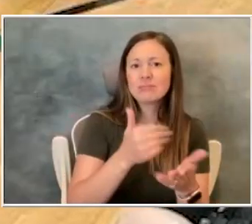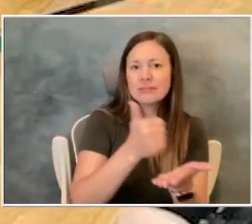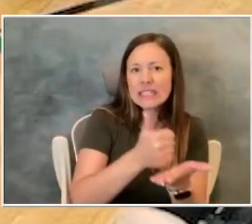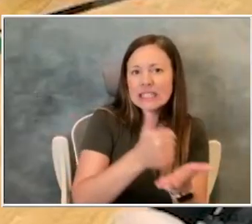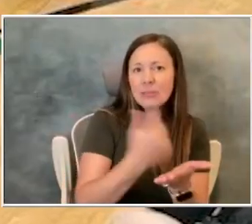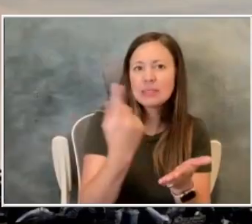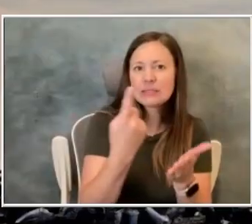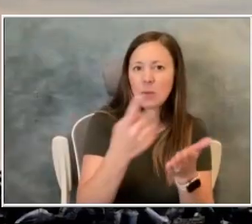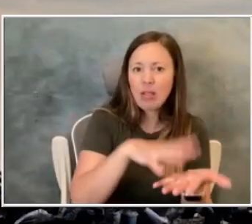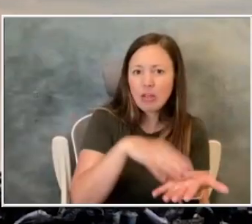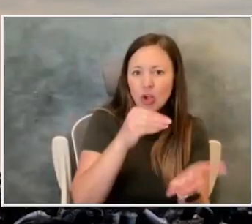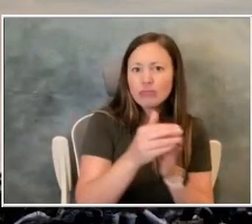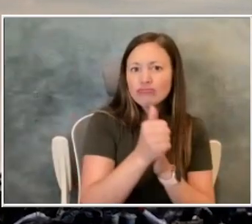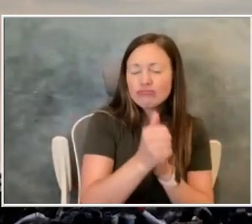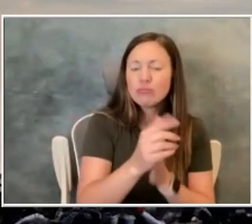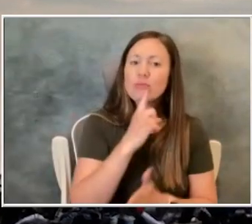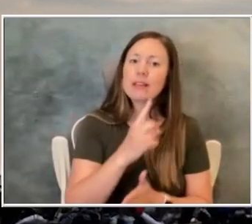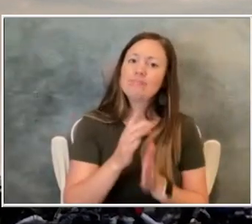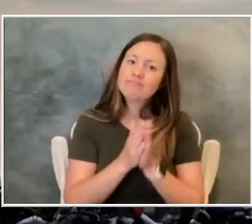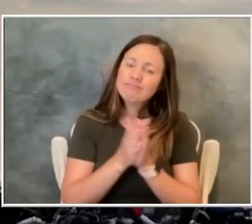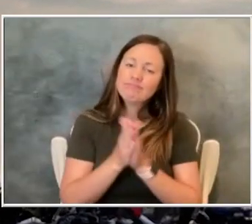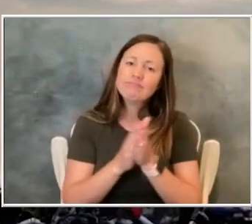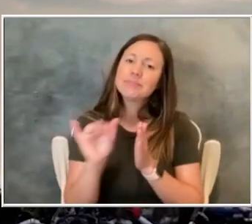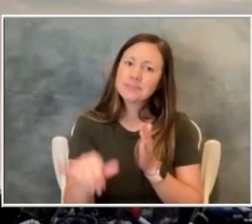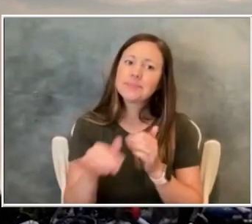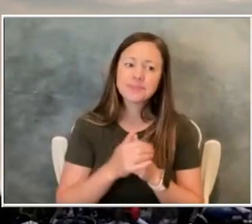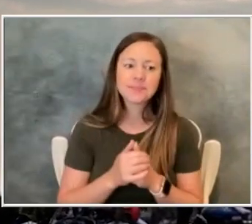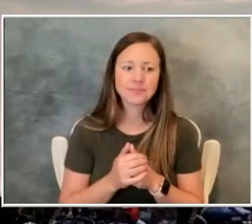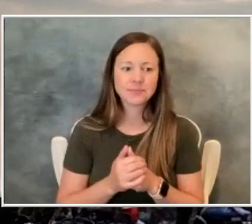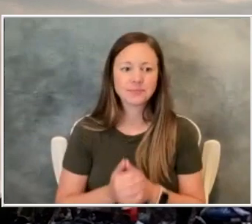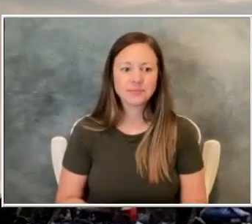very big passionate thing for me.